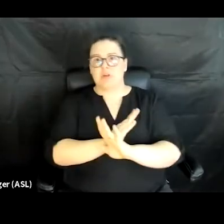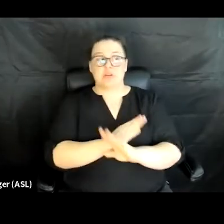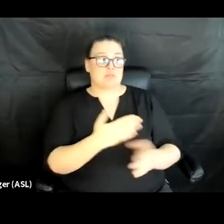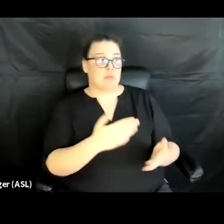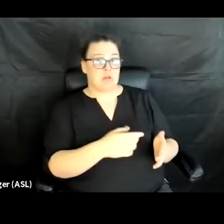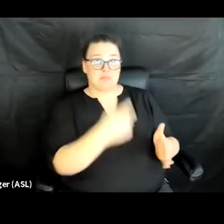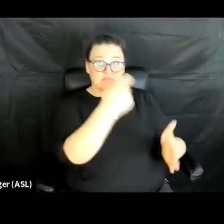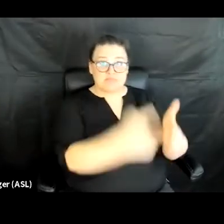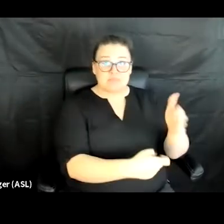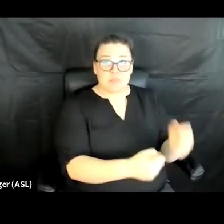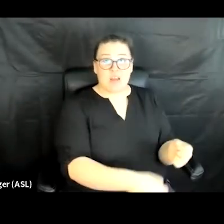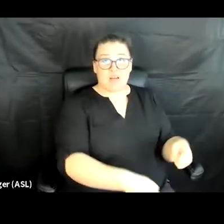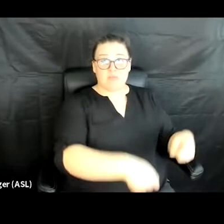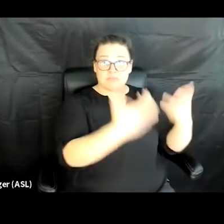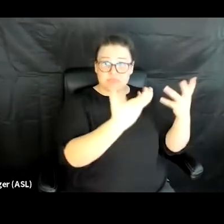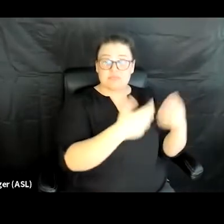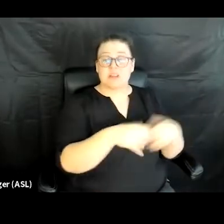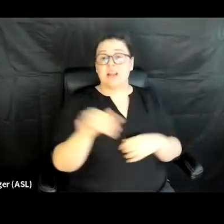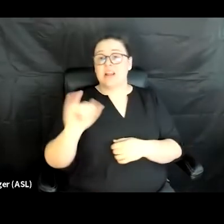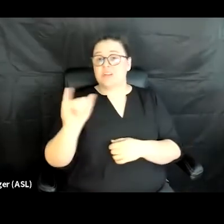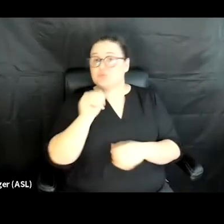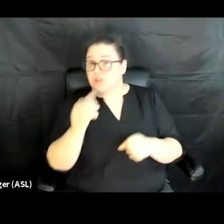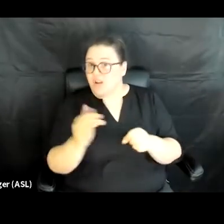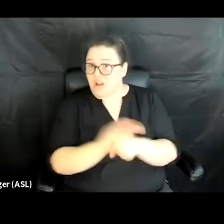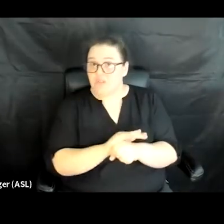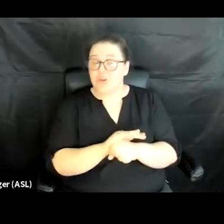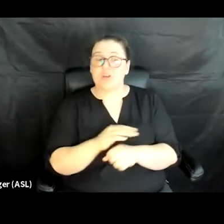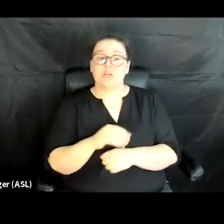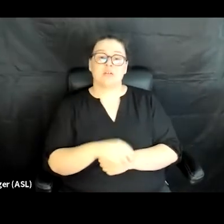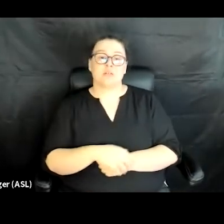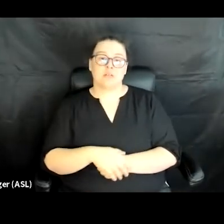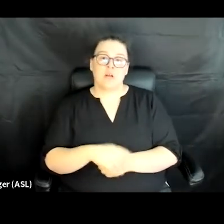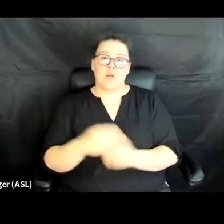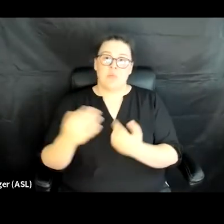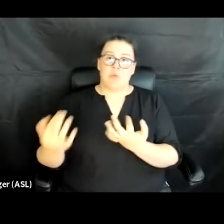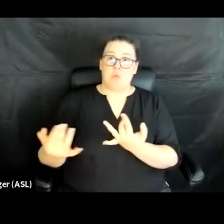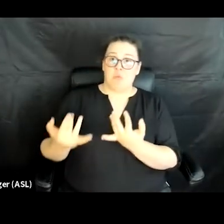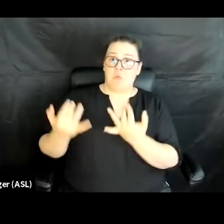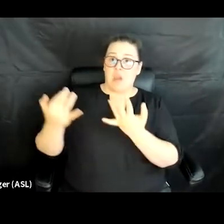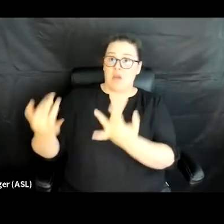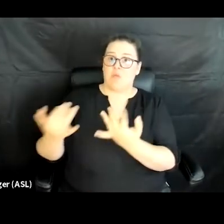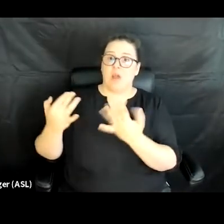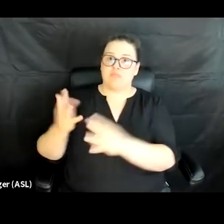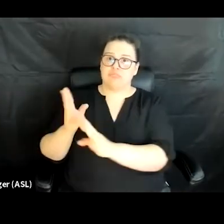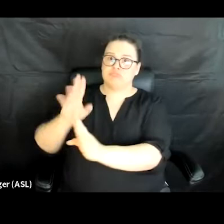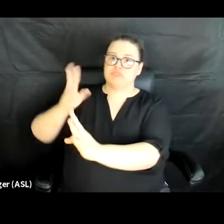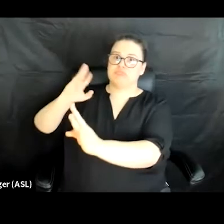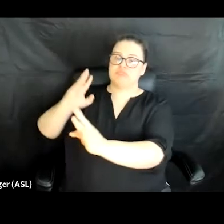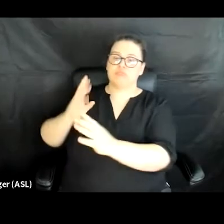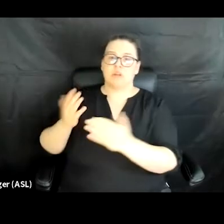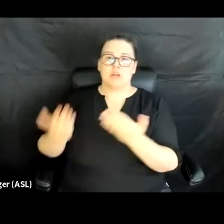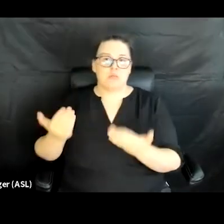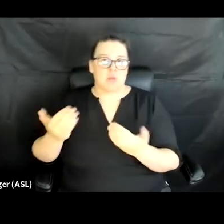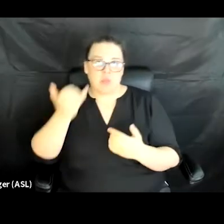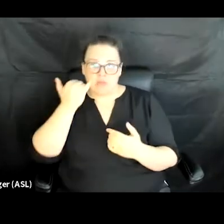example, insufficient insurance coverage, limited options and long waits, especially in areas that have provider shortages. And I know Bobby had mentioned